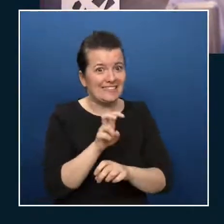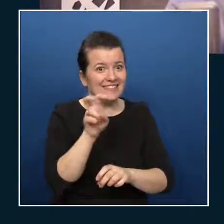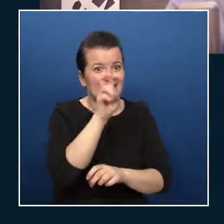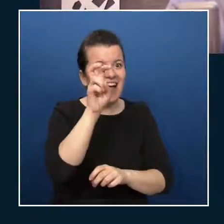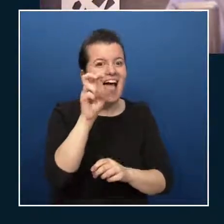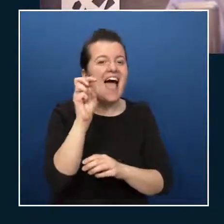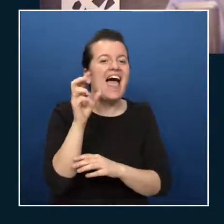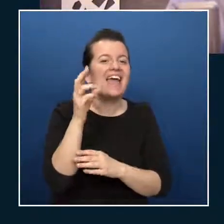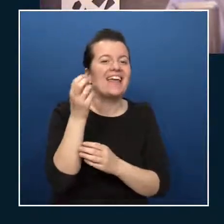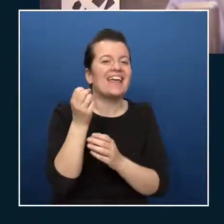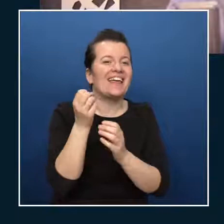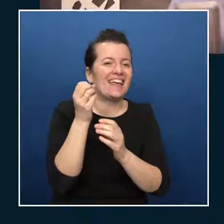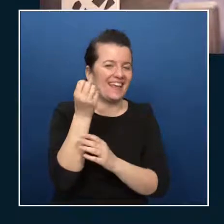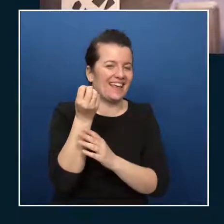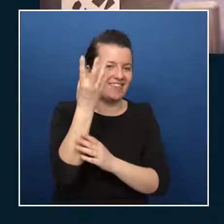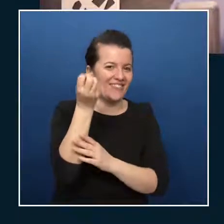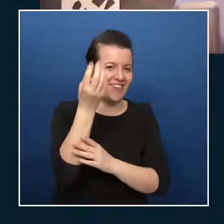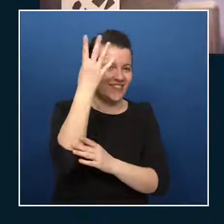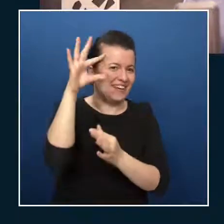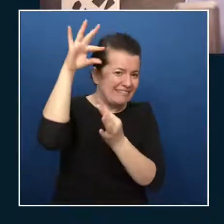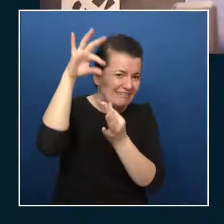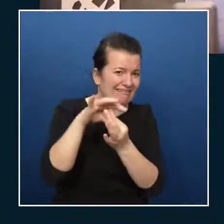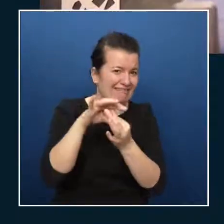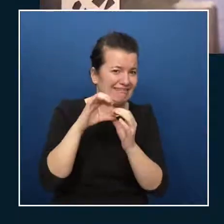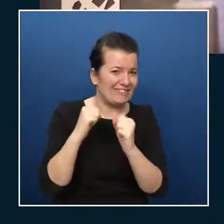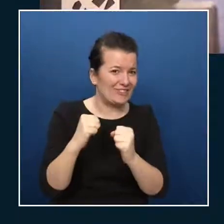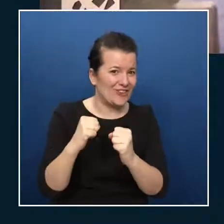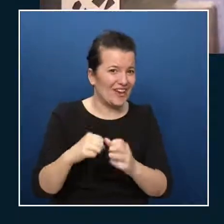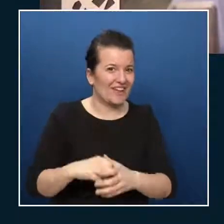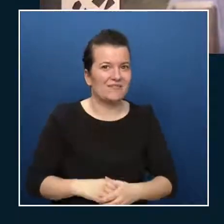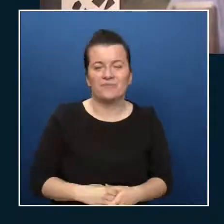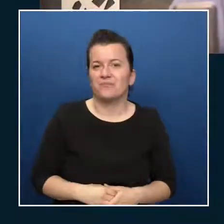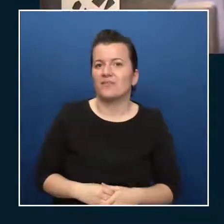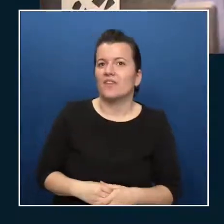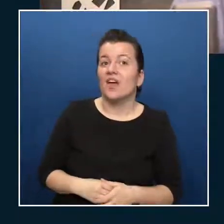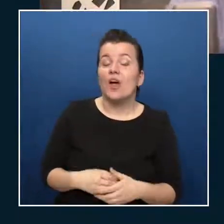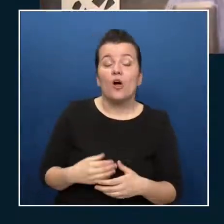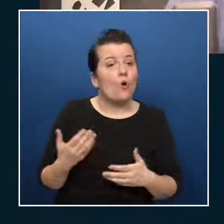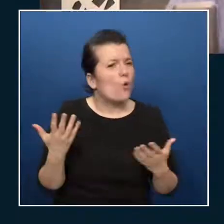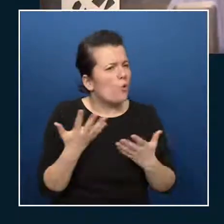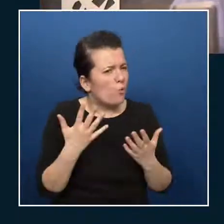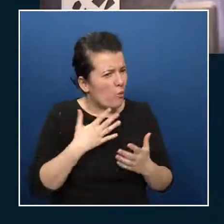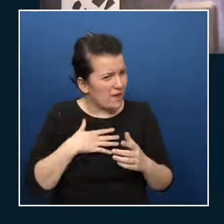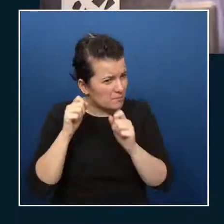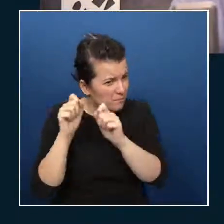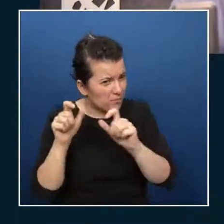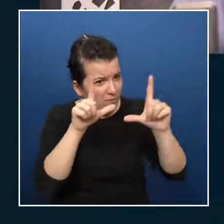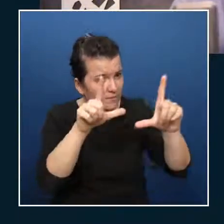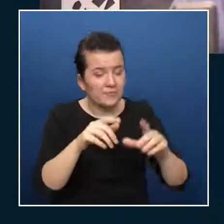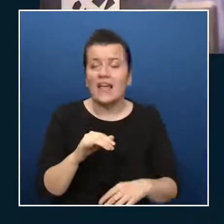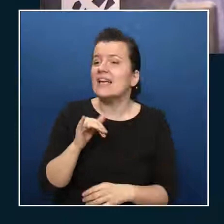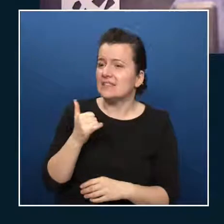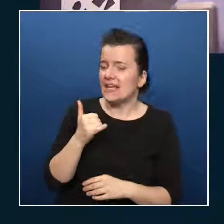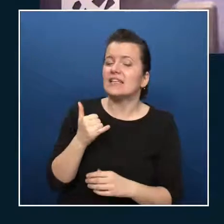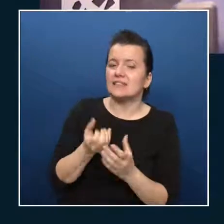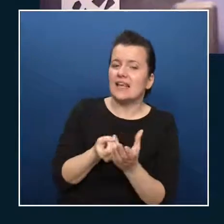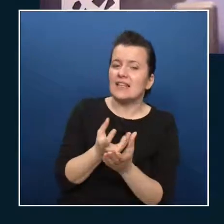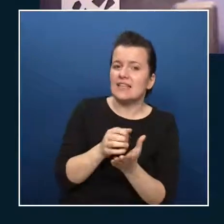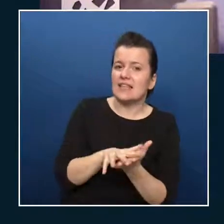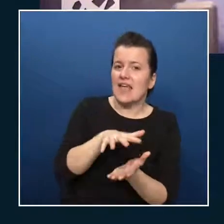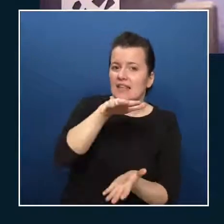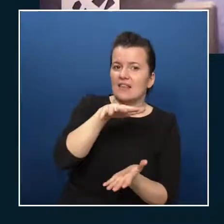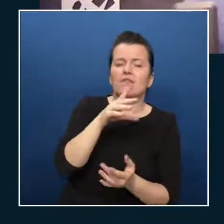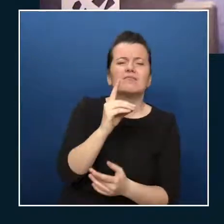his screen? Yes, he's supposed to show us, a database that we deployed for the sample application.